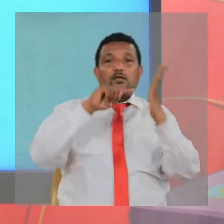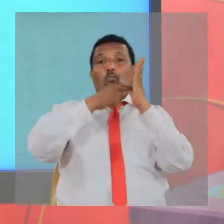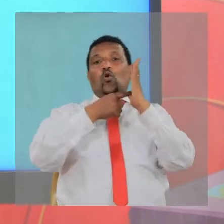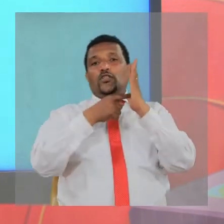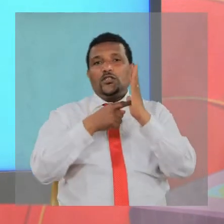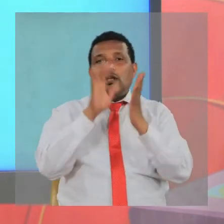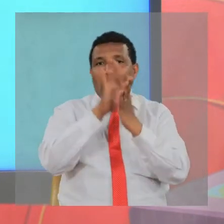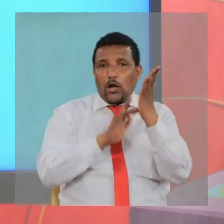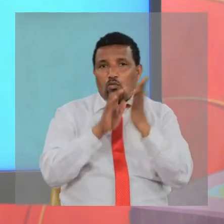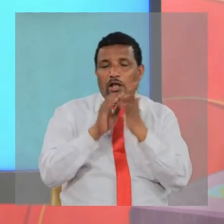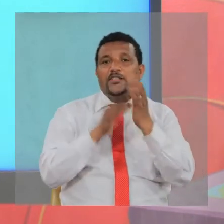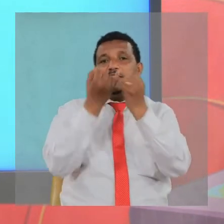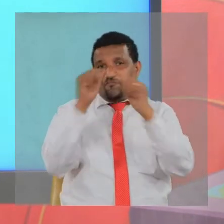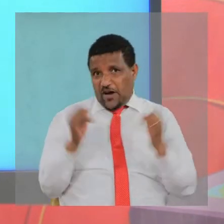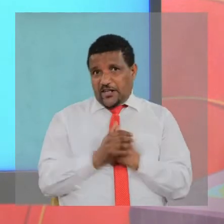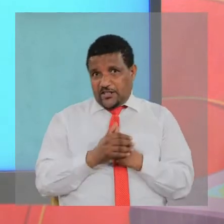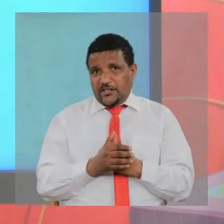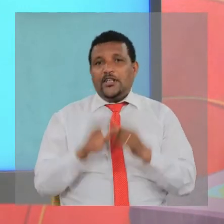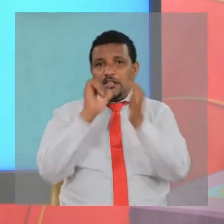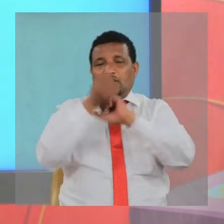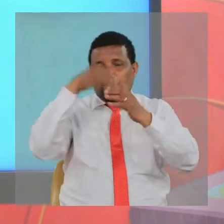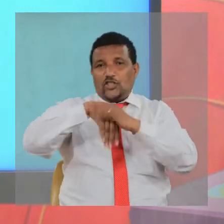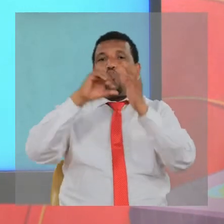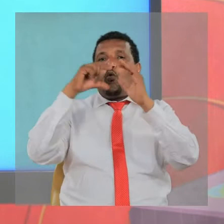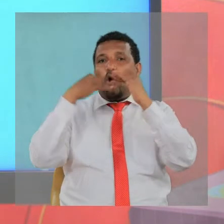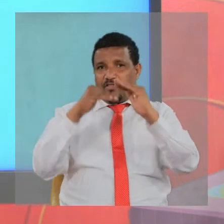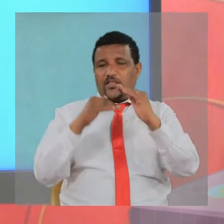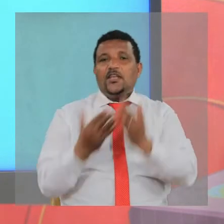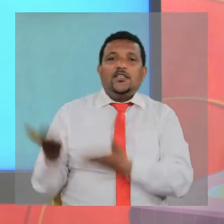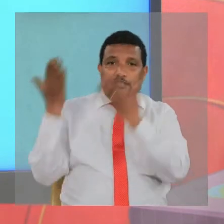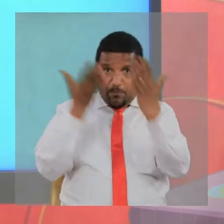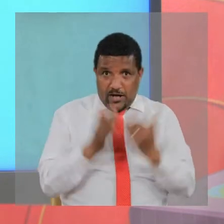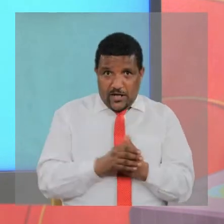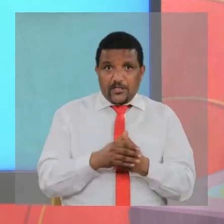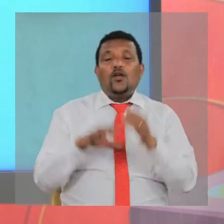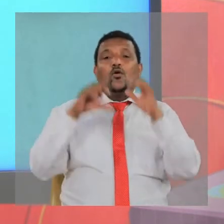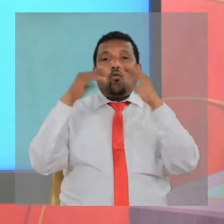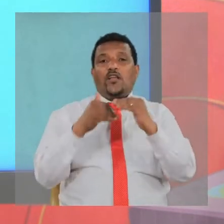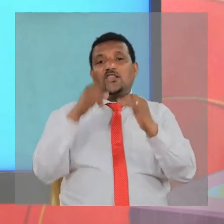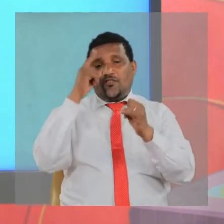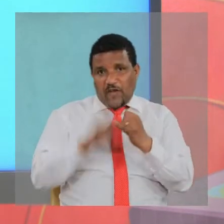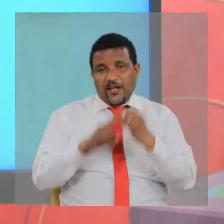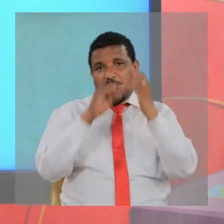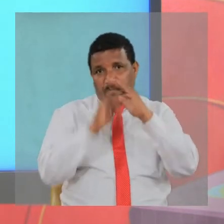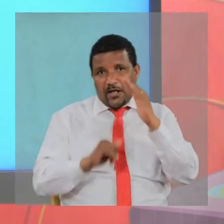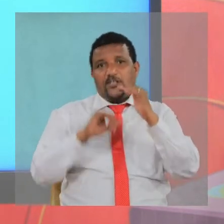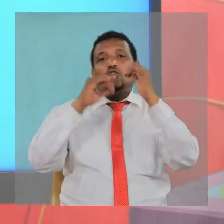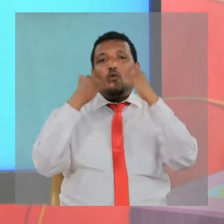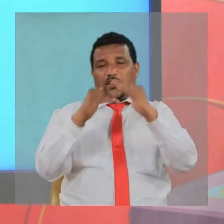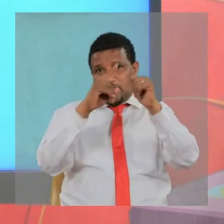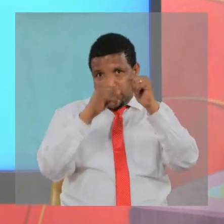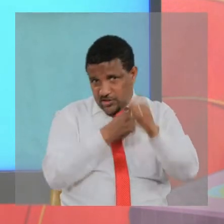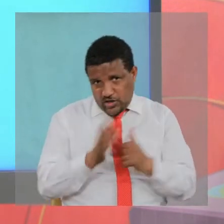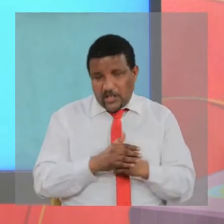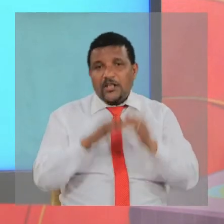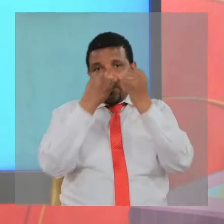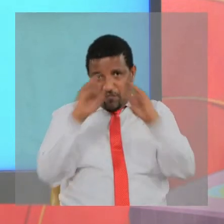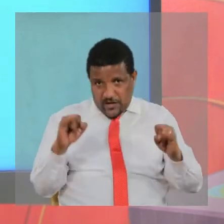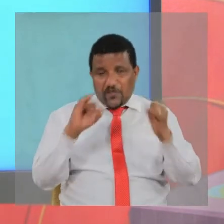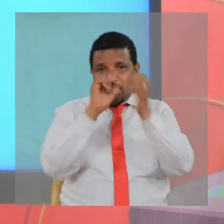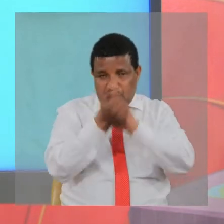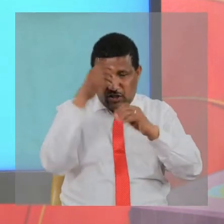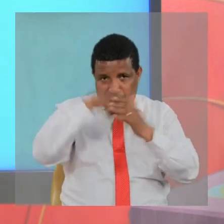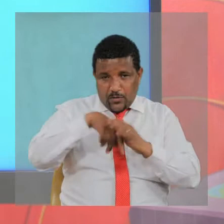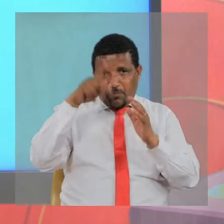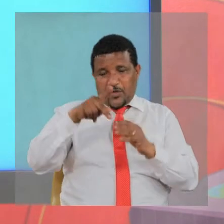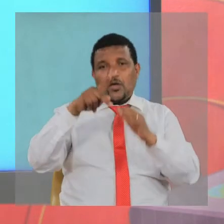point is calculated by dividing the changing quantity supplied, which is quantity final minus quantity initial, divided by the changing